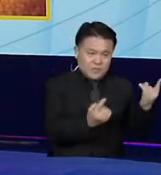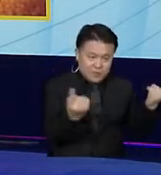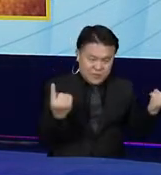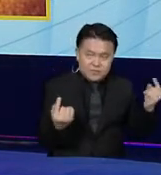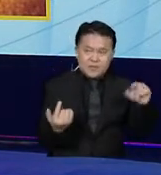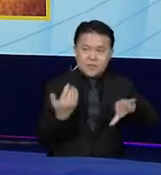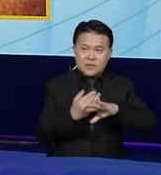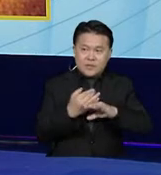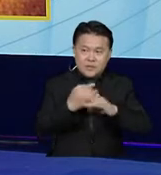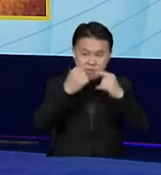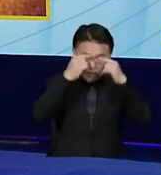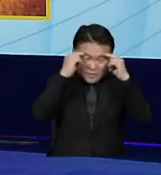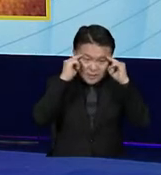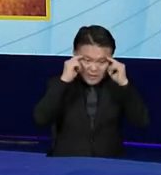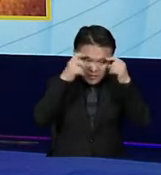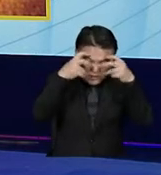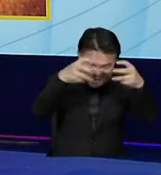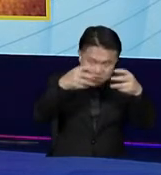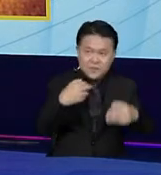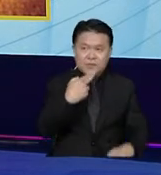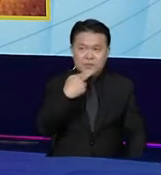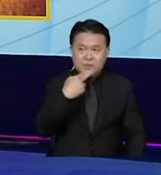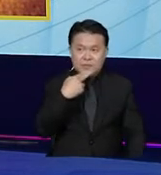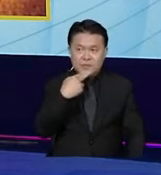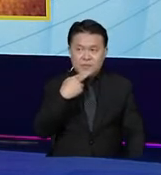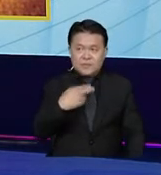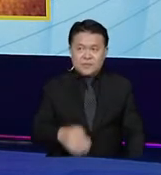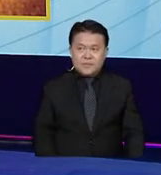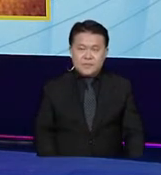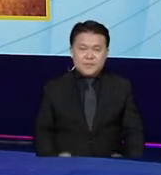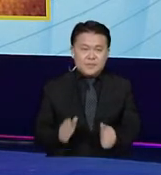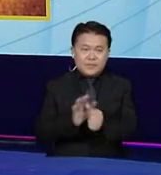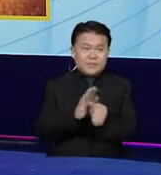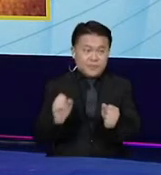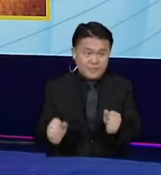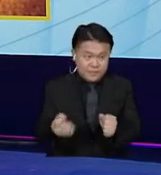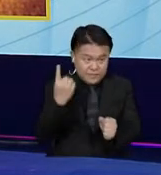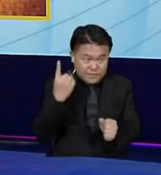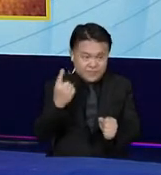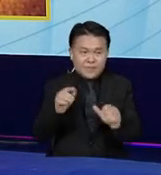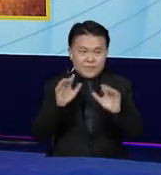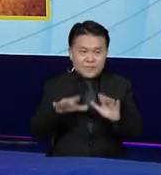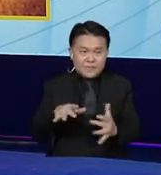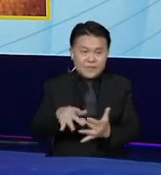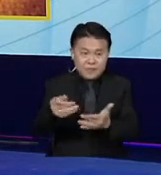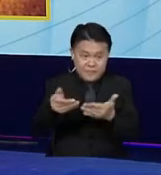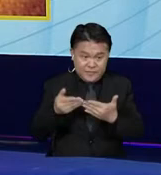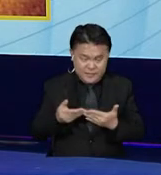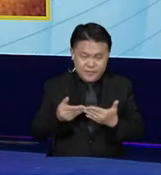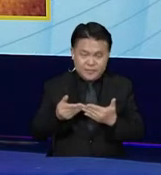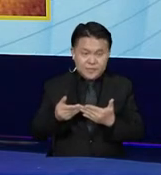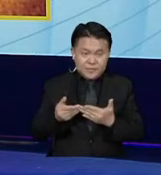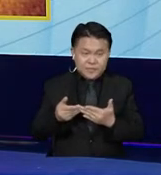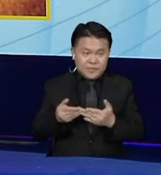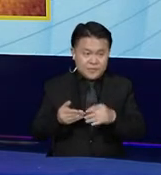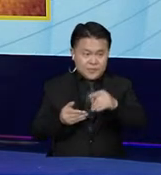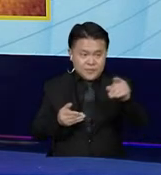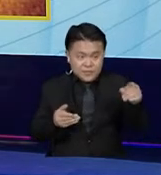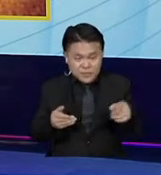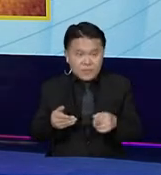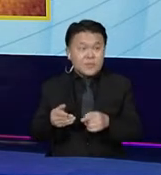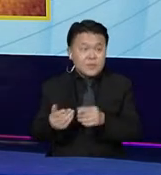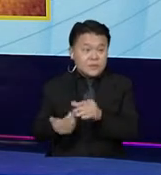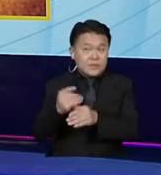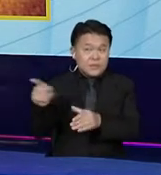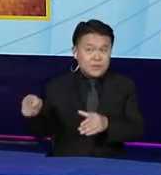species. All changes that occur in other species being selected for friendliness. We also